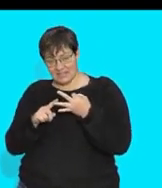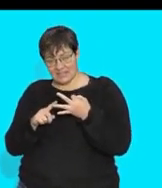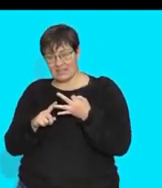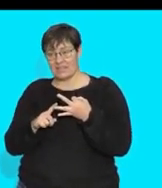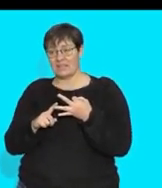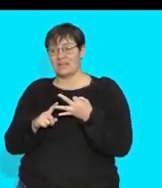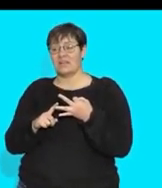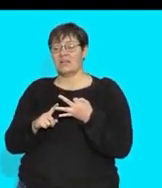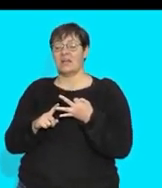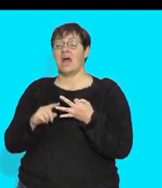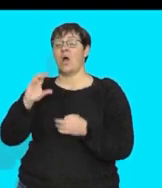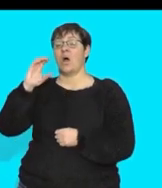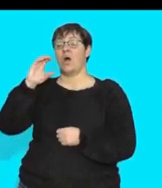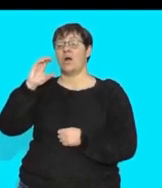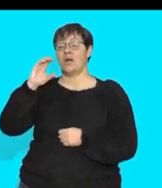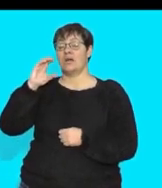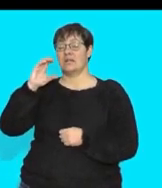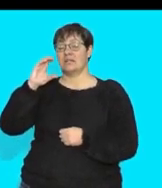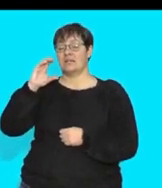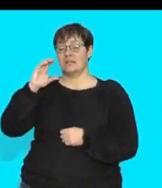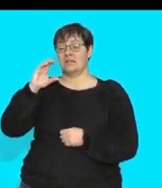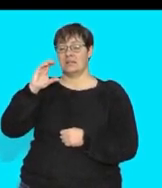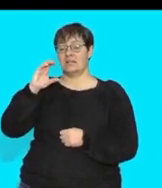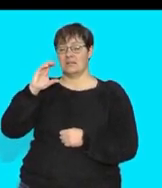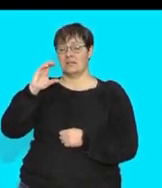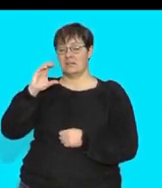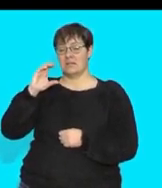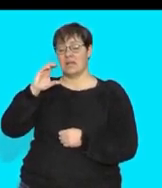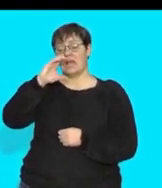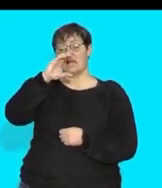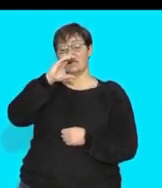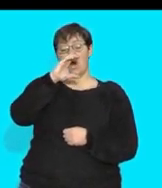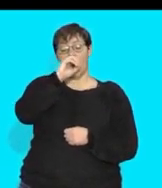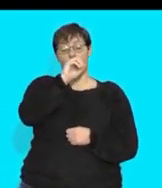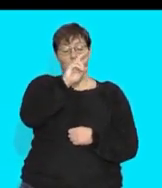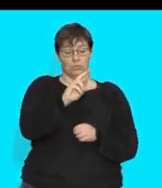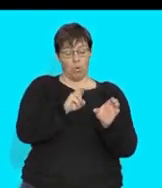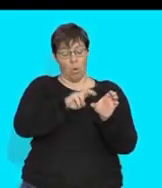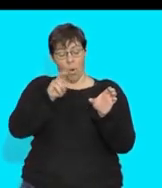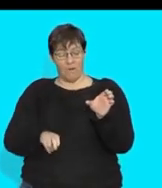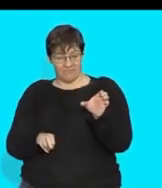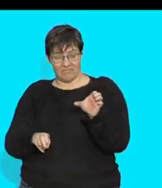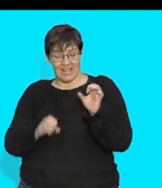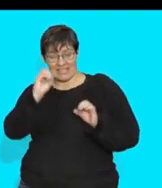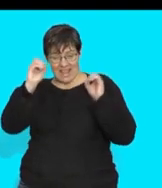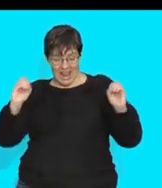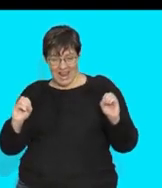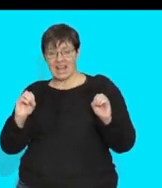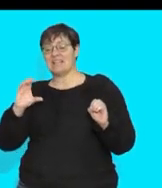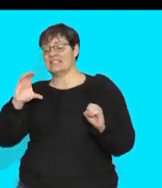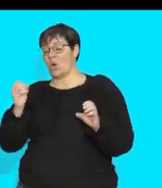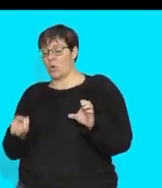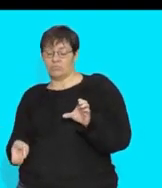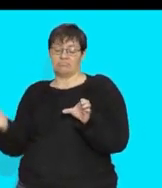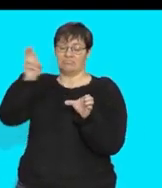the oxygen delivers off gets delivered off, carbon dioxide gets picked up by